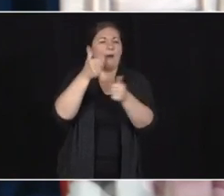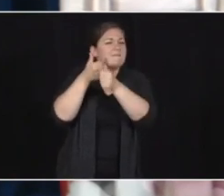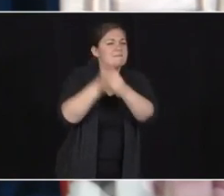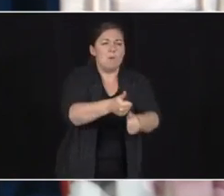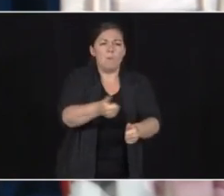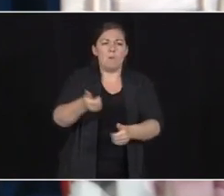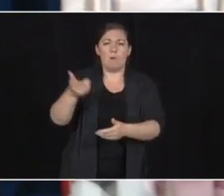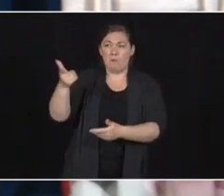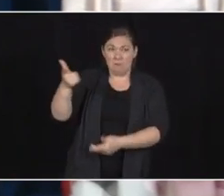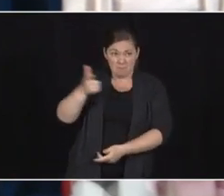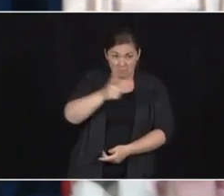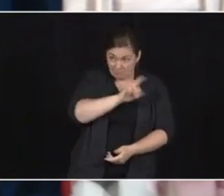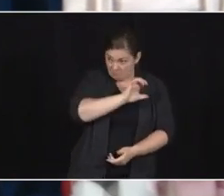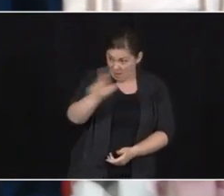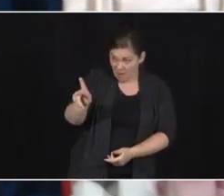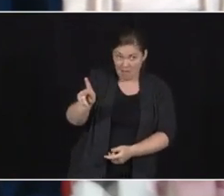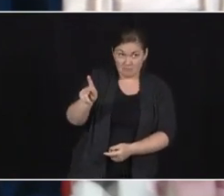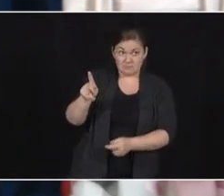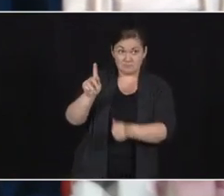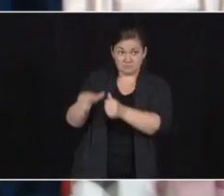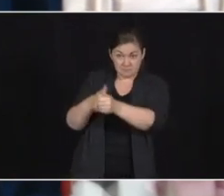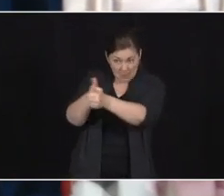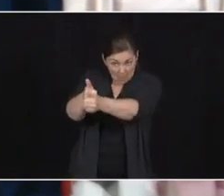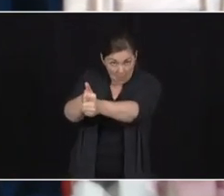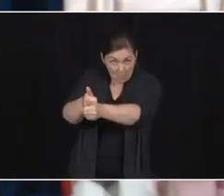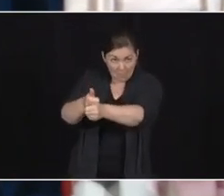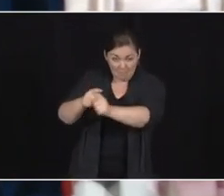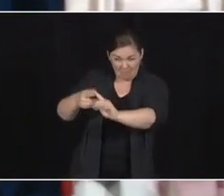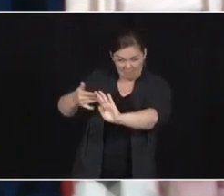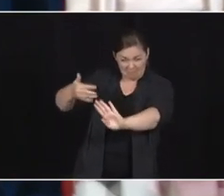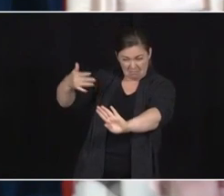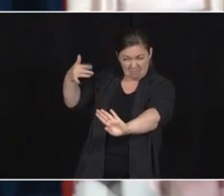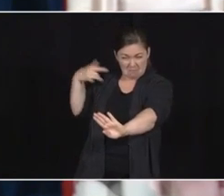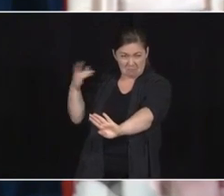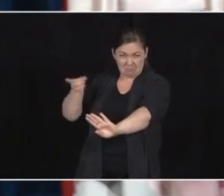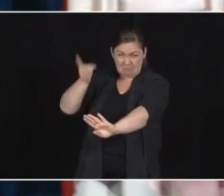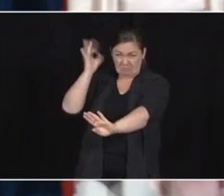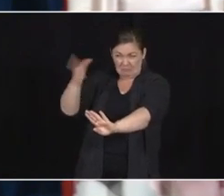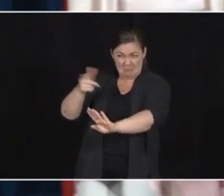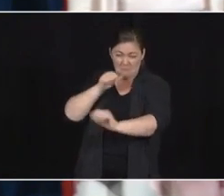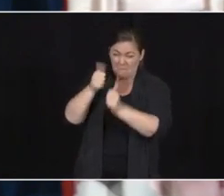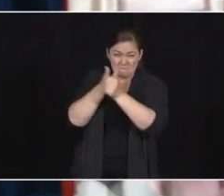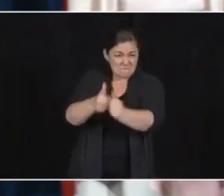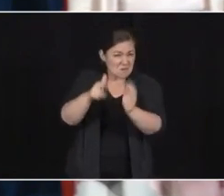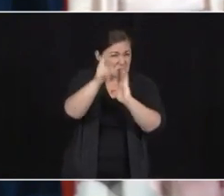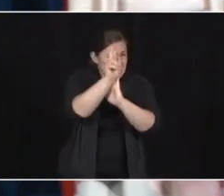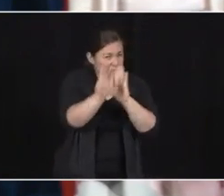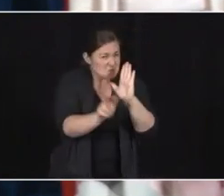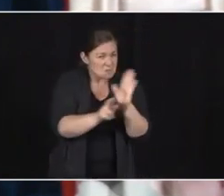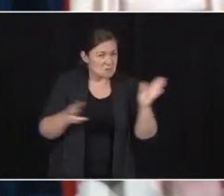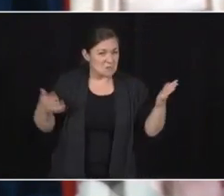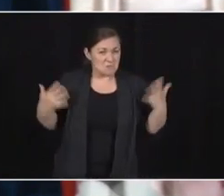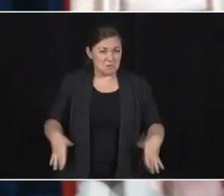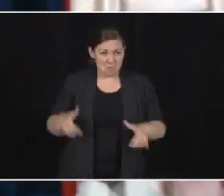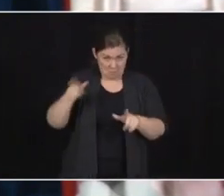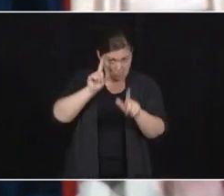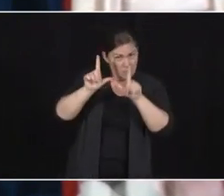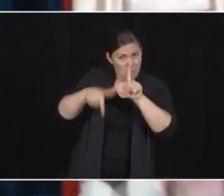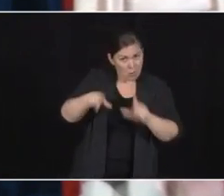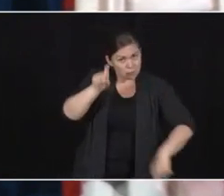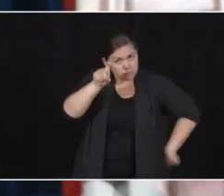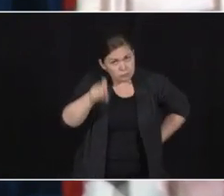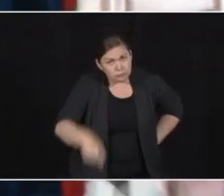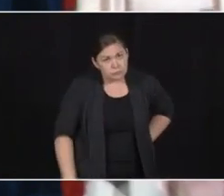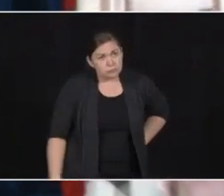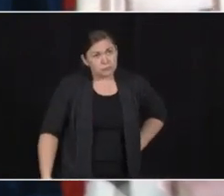to violate the rules time and time again? So the question is, will you commit to removing the licenses of these homes? Well, Christina,